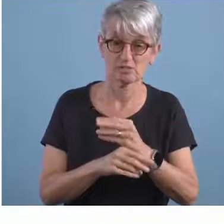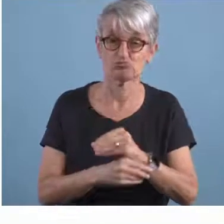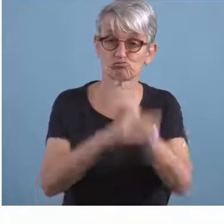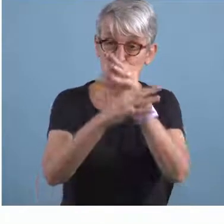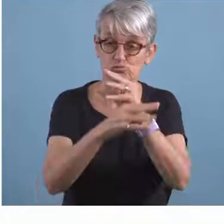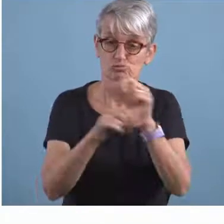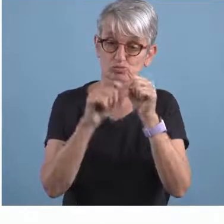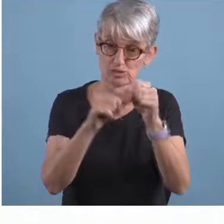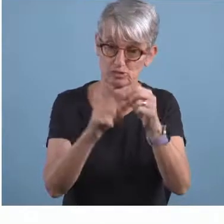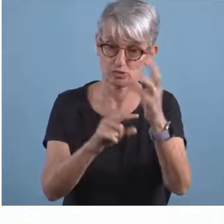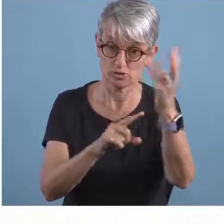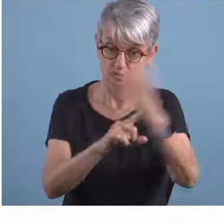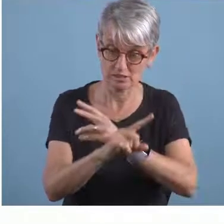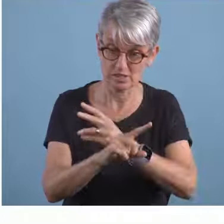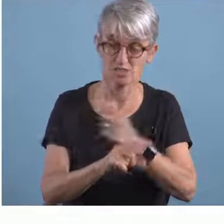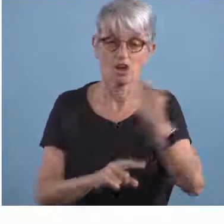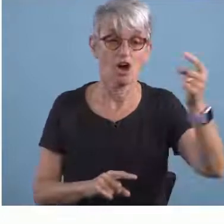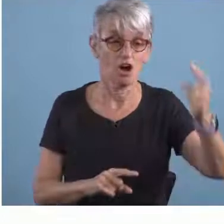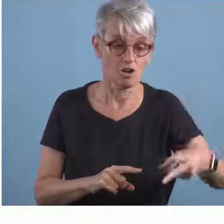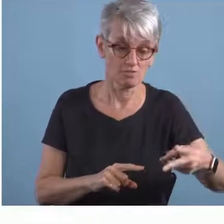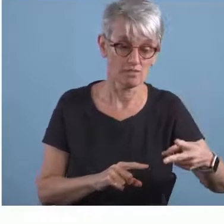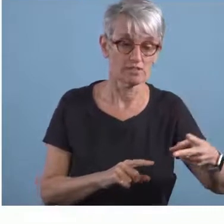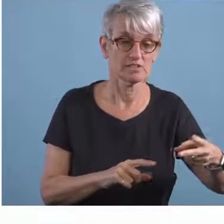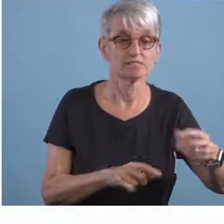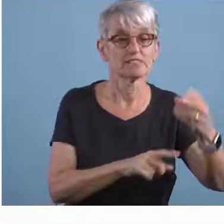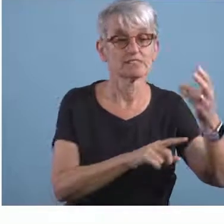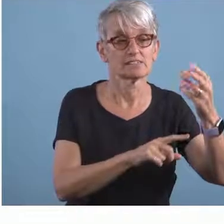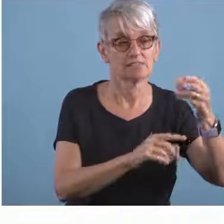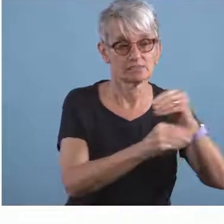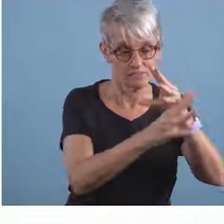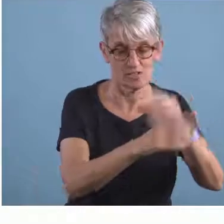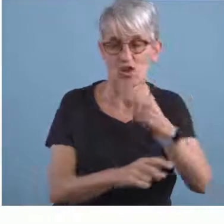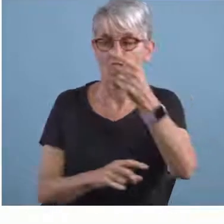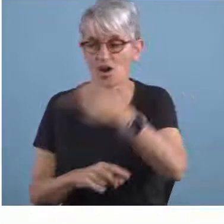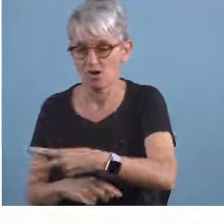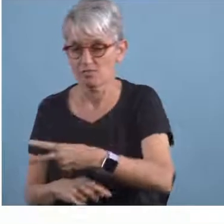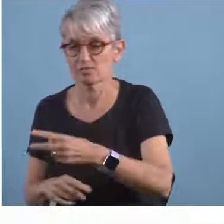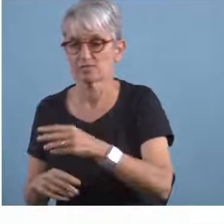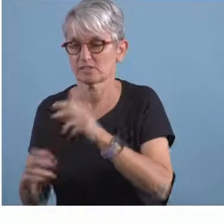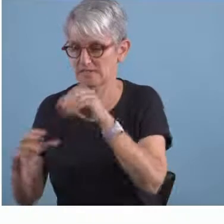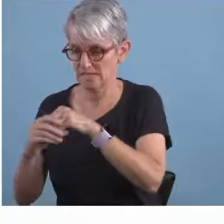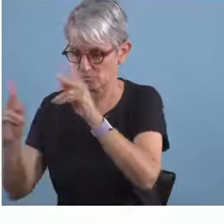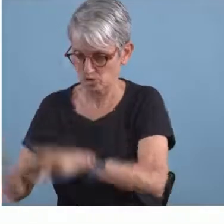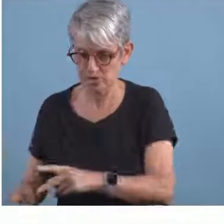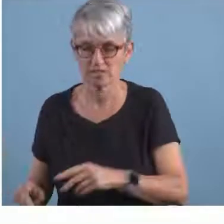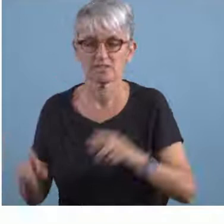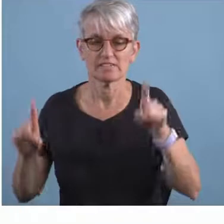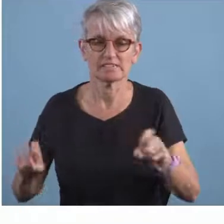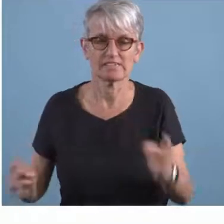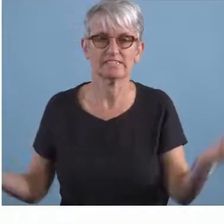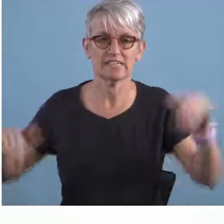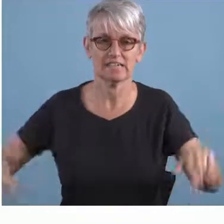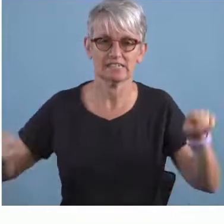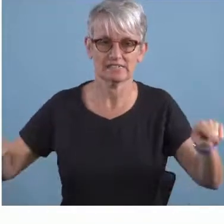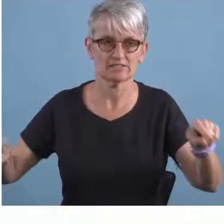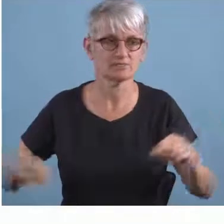telepractice therapy. Half the kids have 6 months of in-person therapy. And then we test them again. So if you go